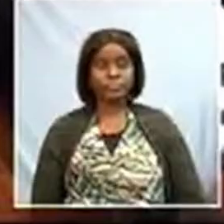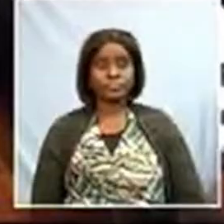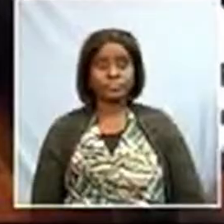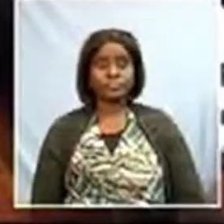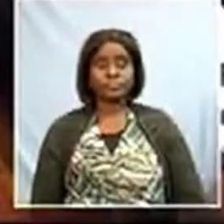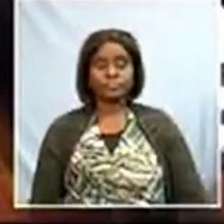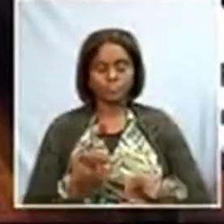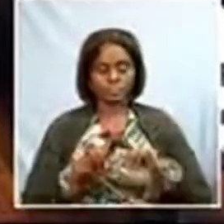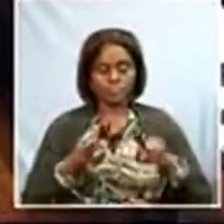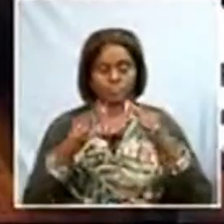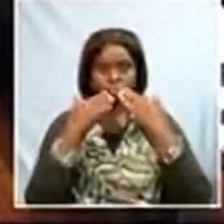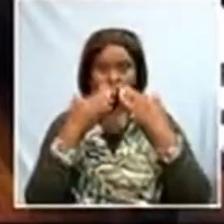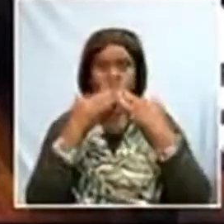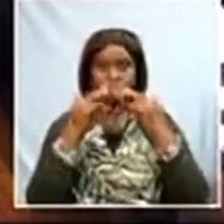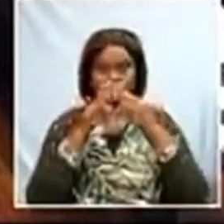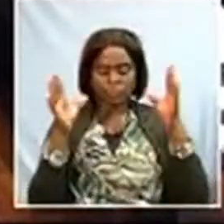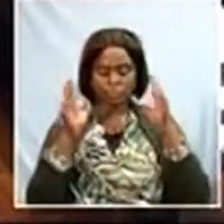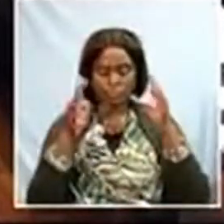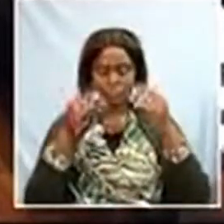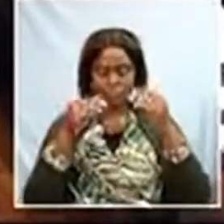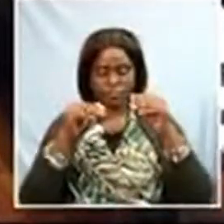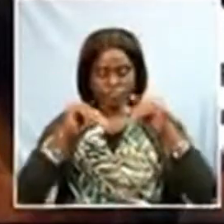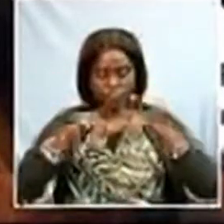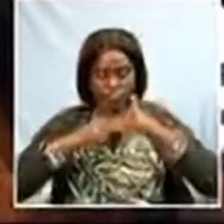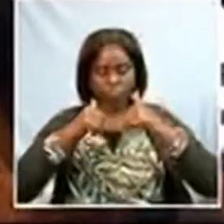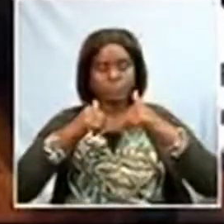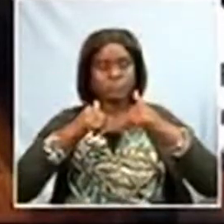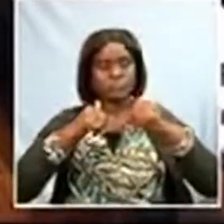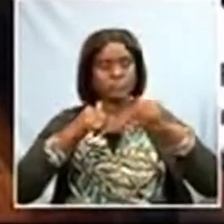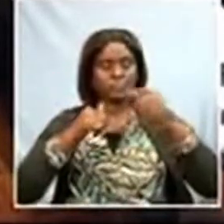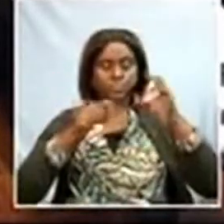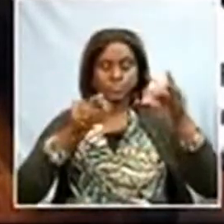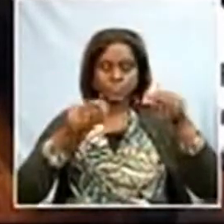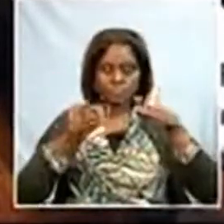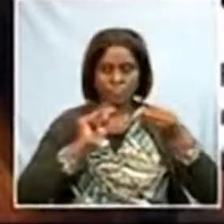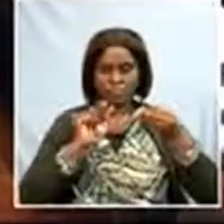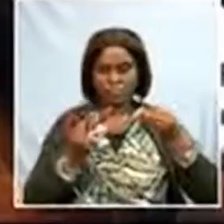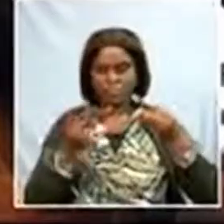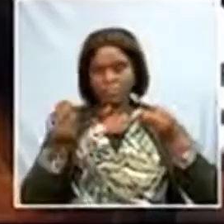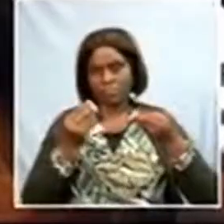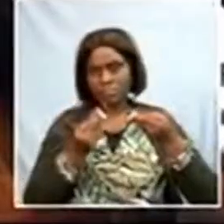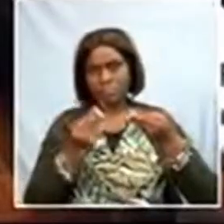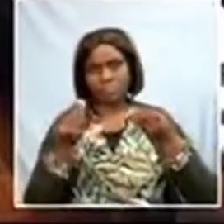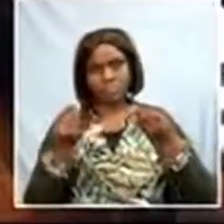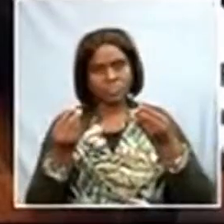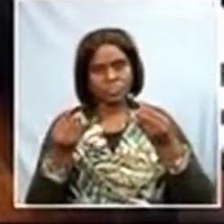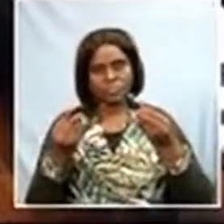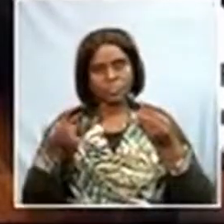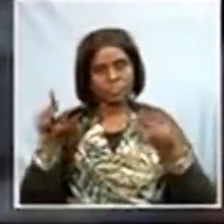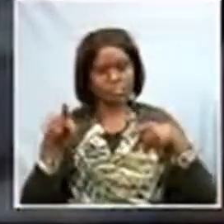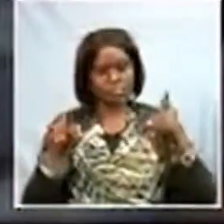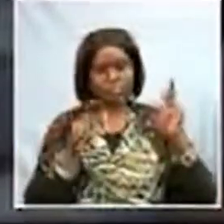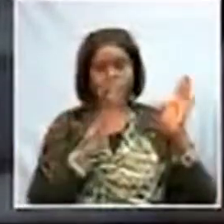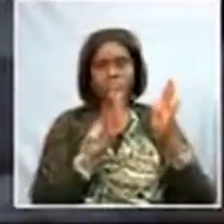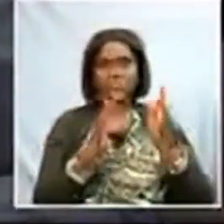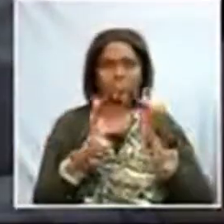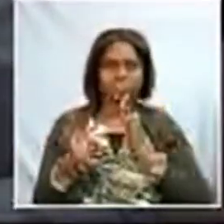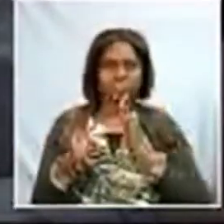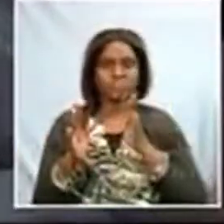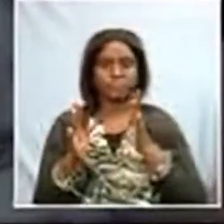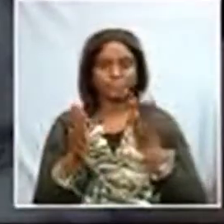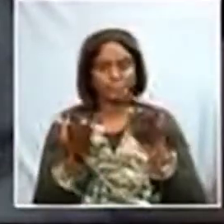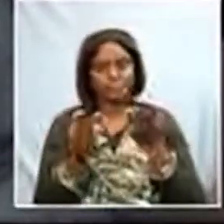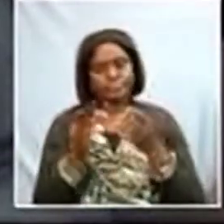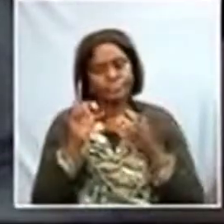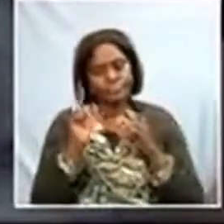Thank you, Chair. So we did request the bank to give us a recovery payments plan, and it's the one which